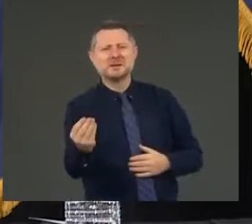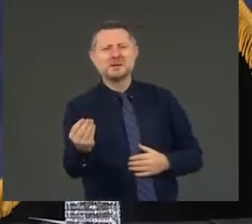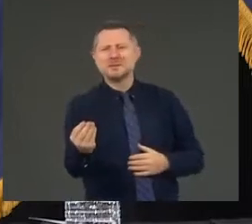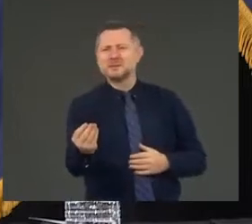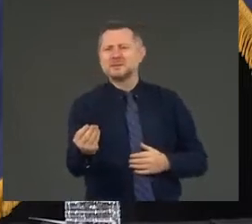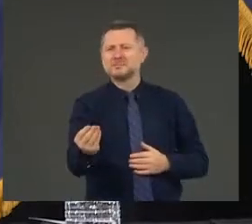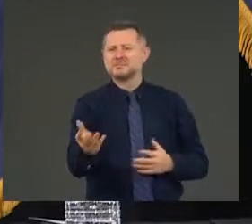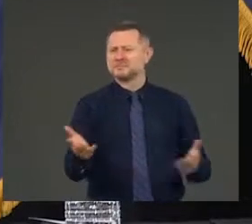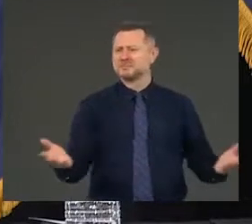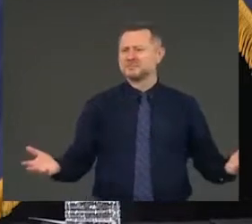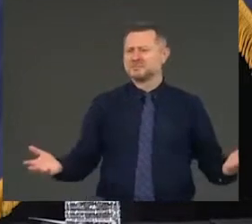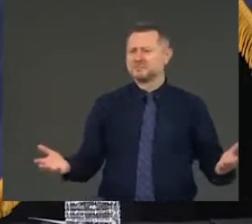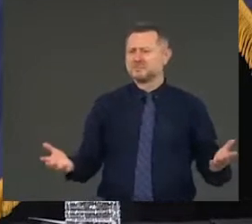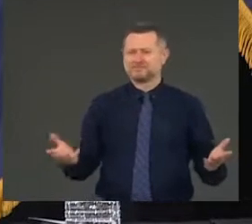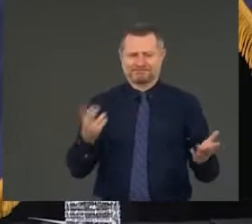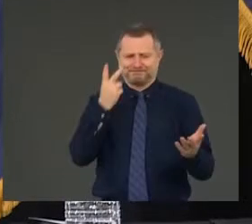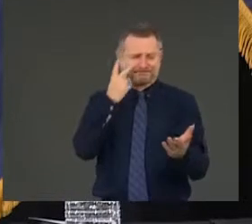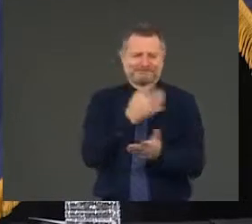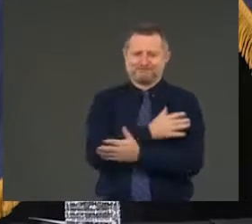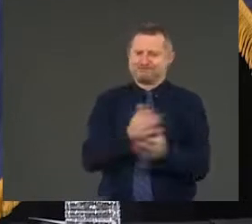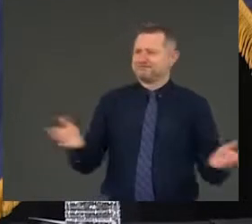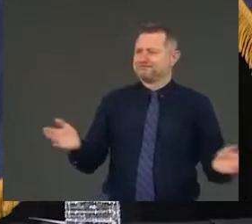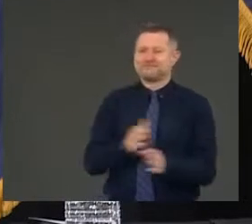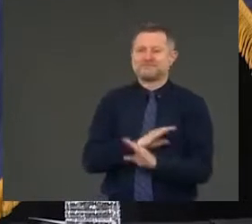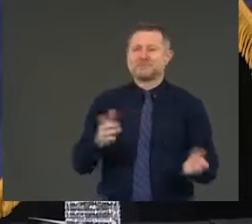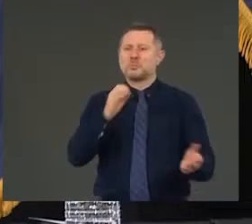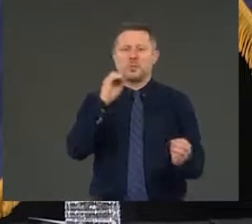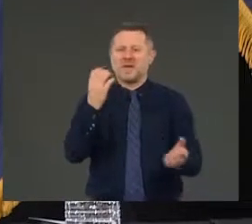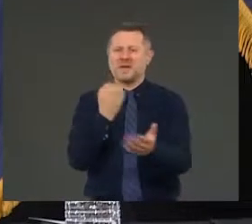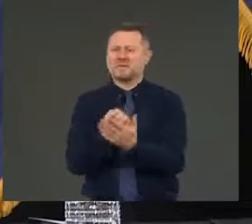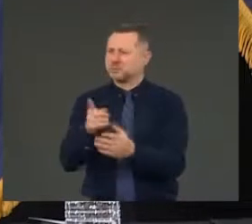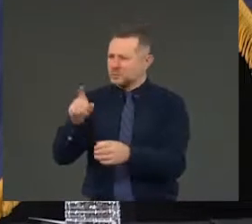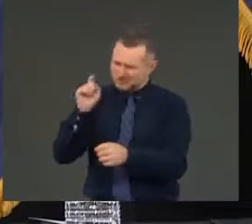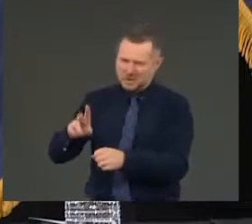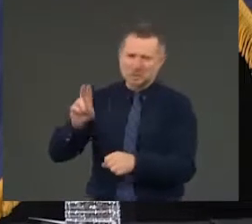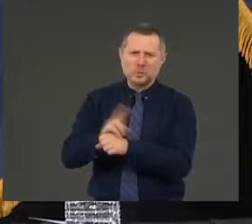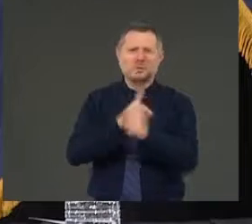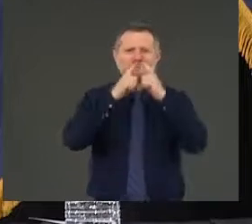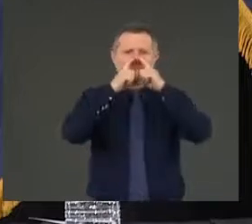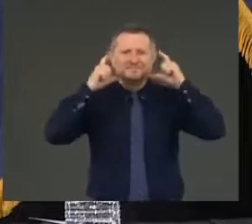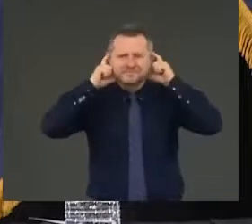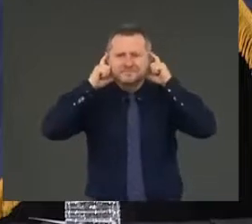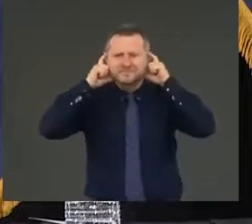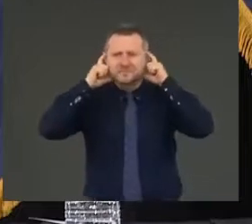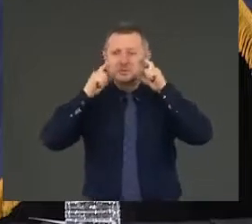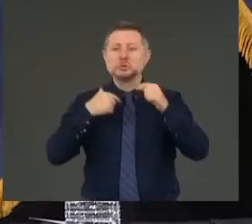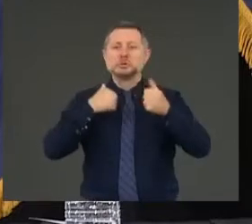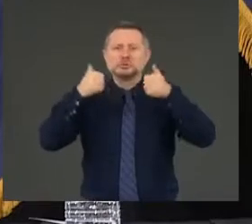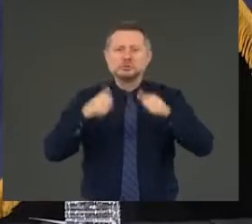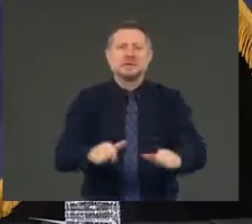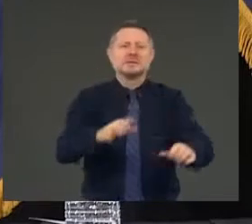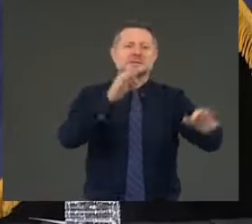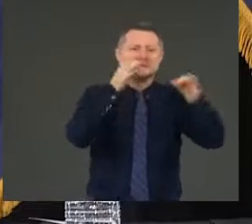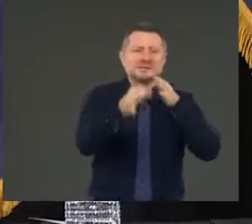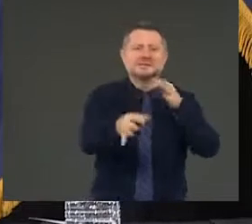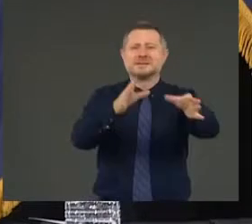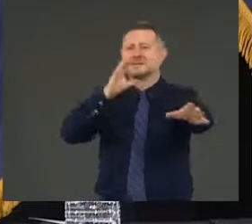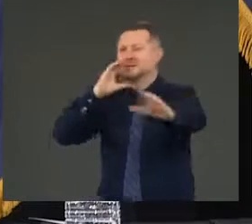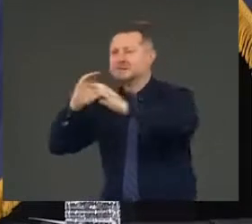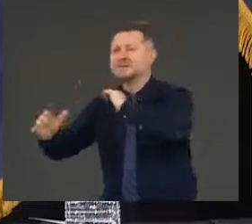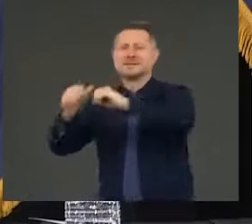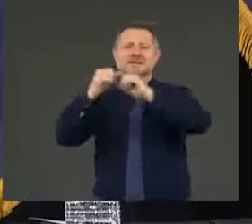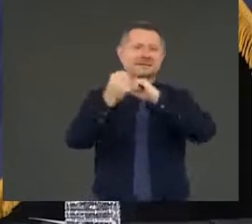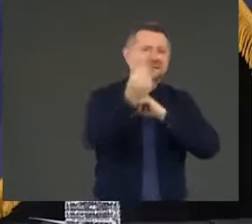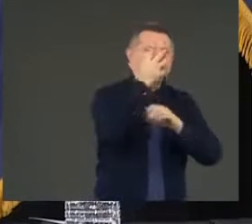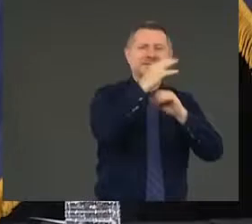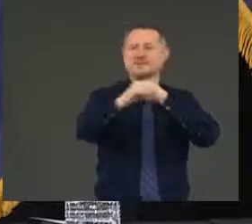any justification not to wear it, and I'm going to try as hard as I can through every vehicle that I can to say, look,